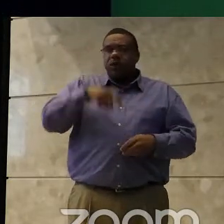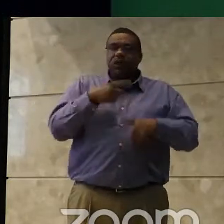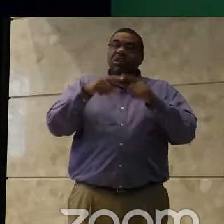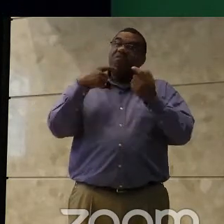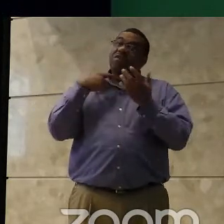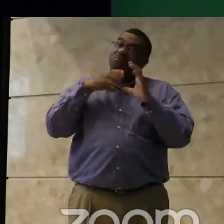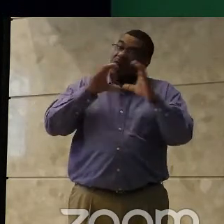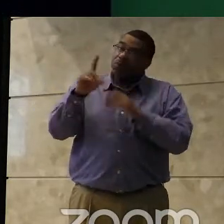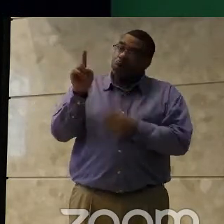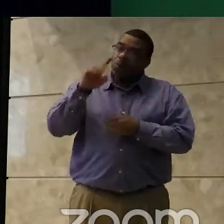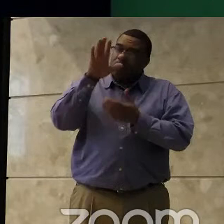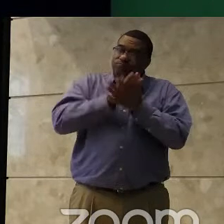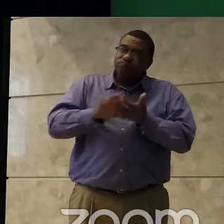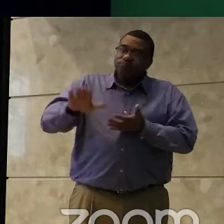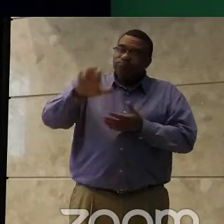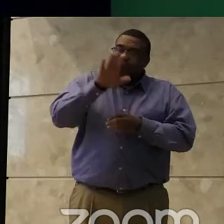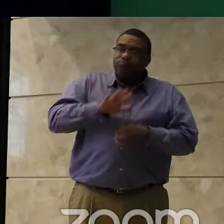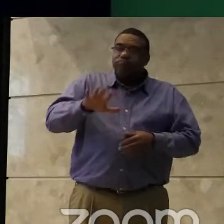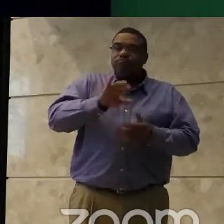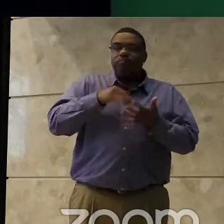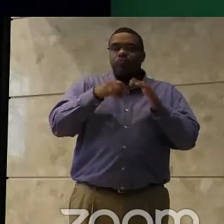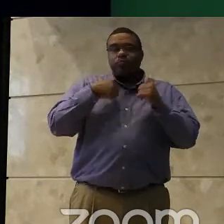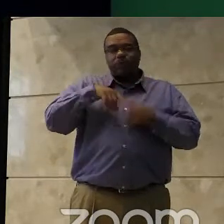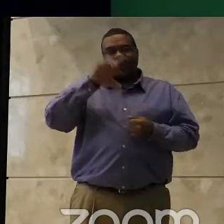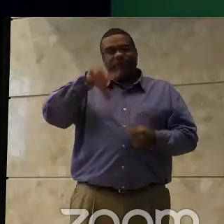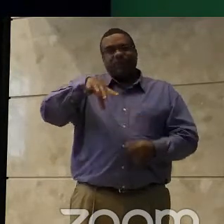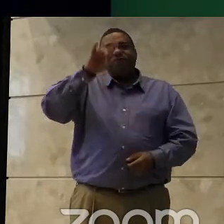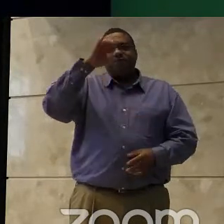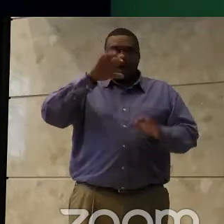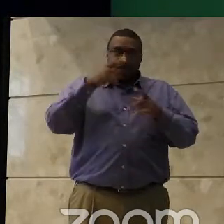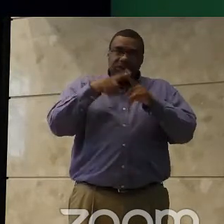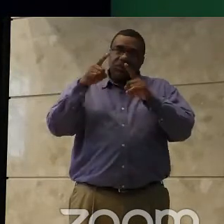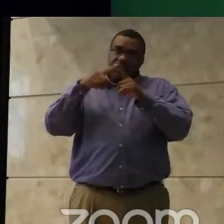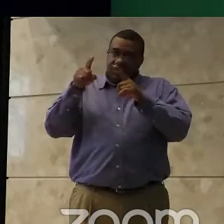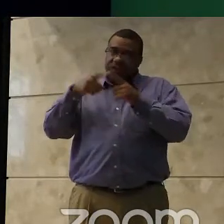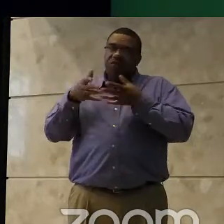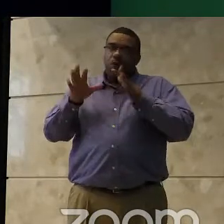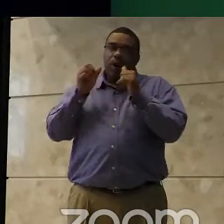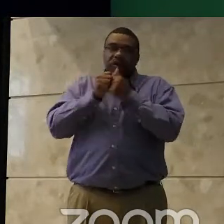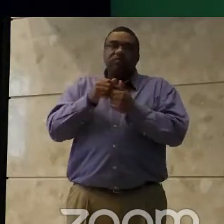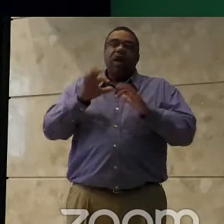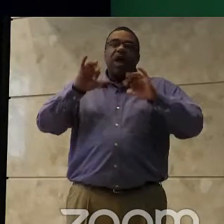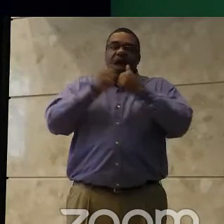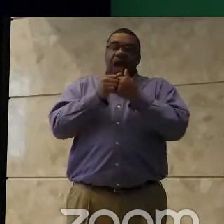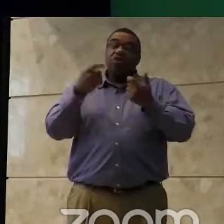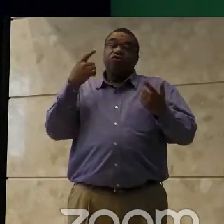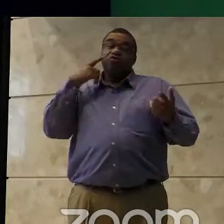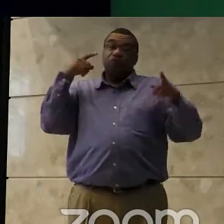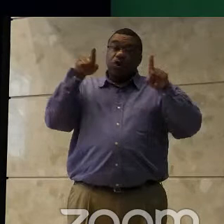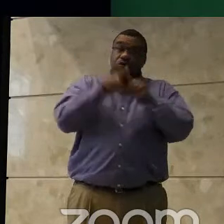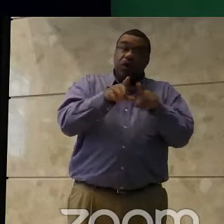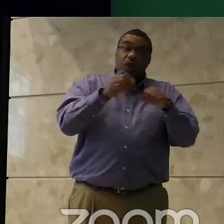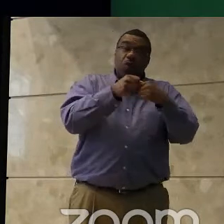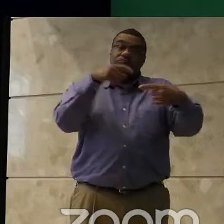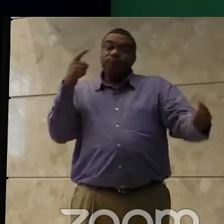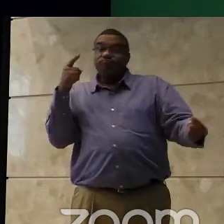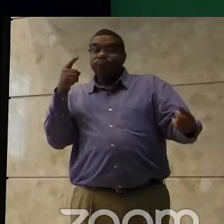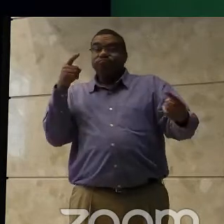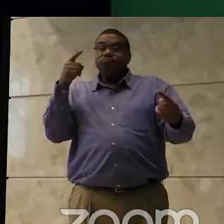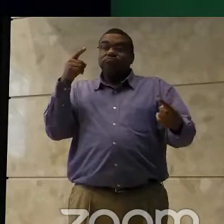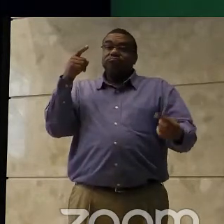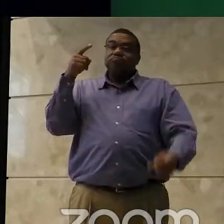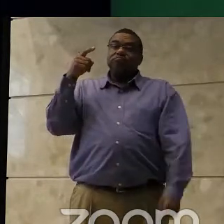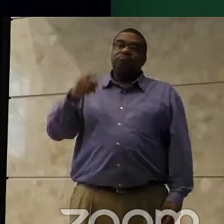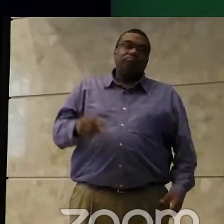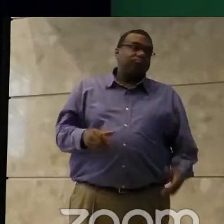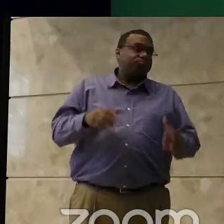this: let us find ways to learn how to agree to disagree with civility, or to agree to disagree